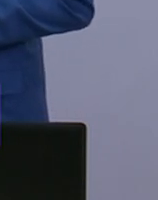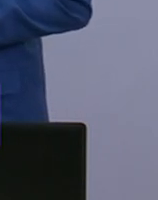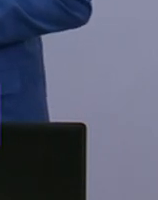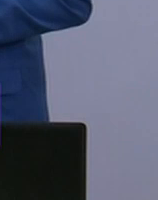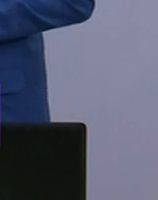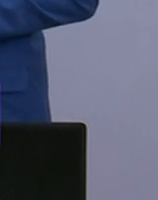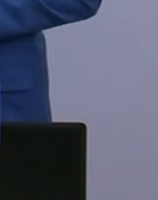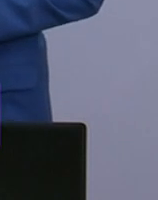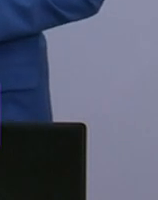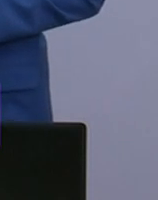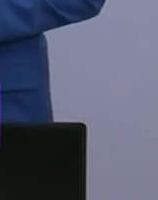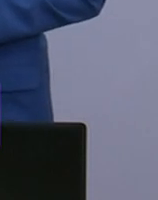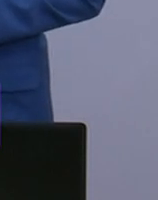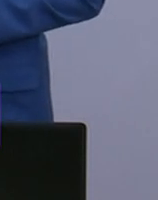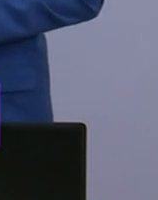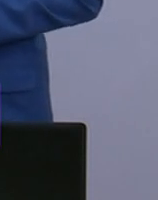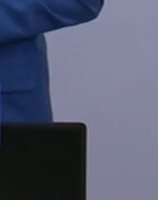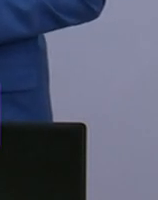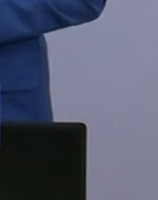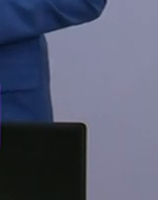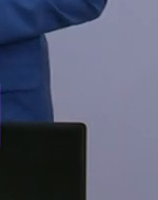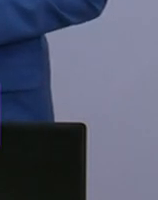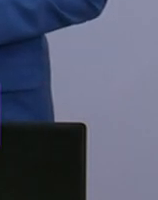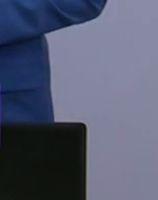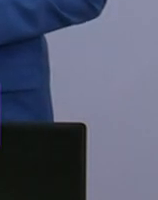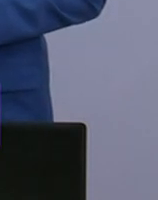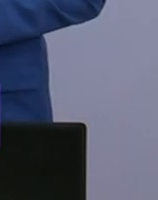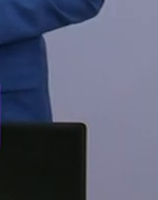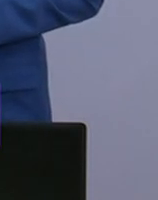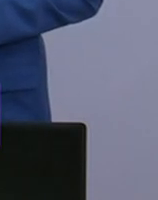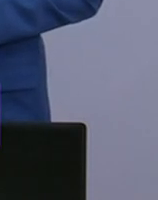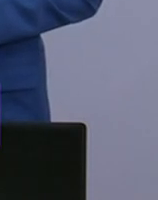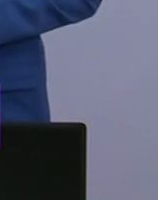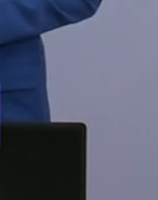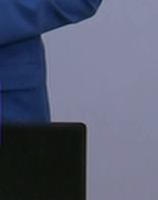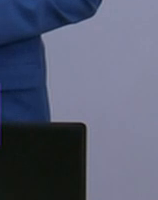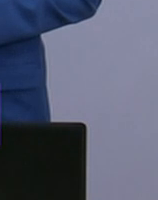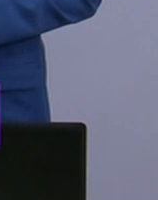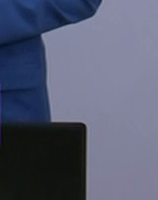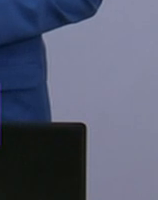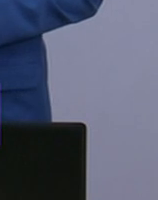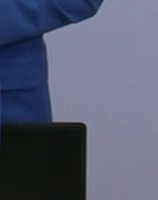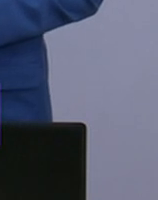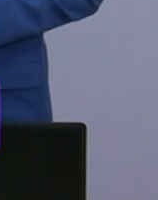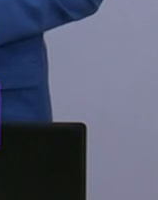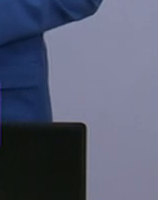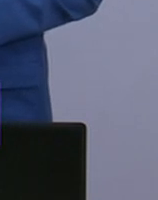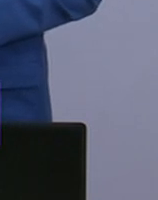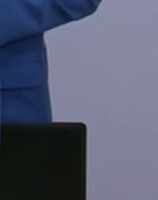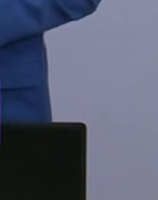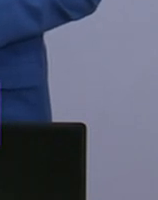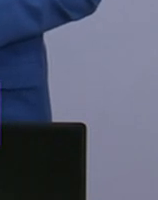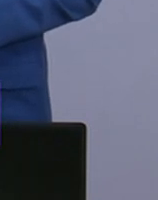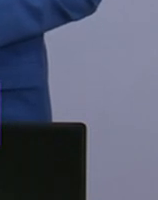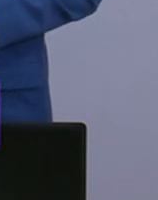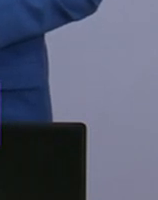have heard in my life. Is this verb transitive or intransitive? This